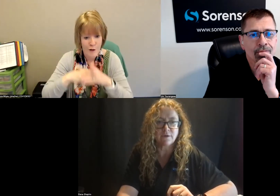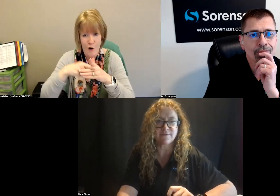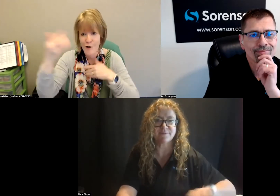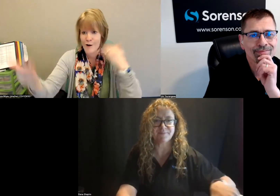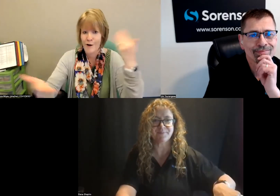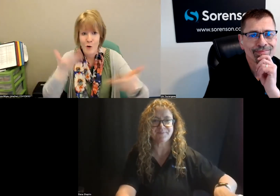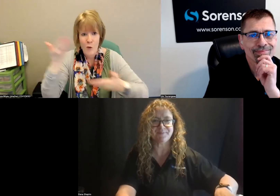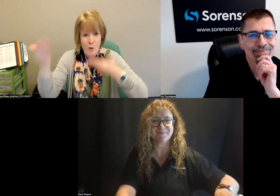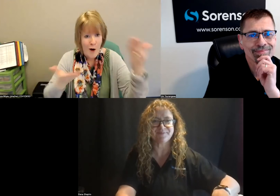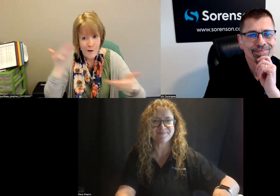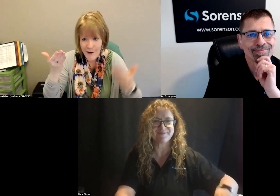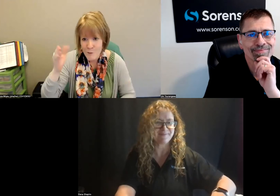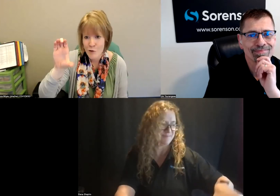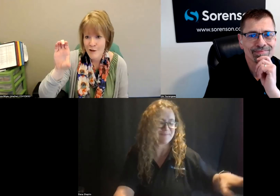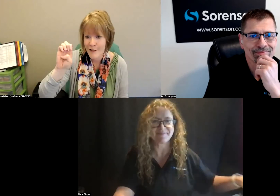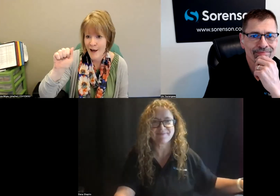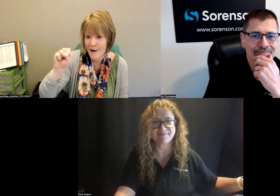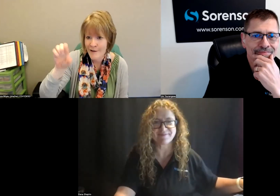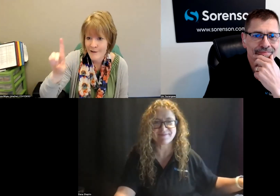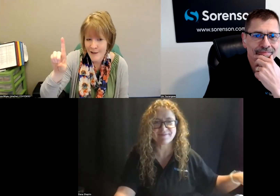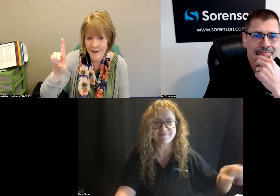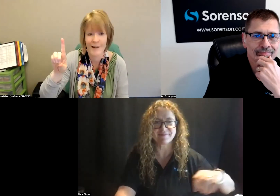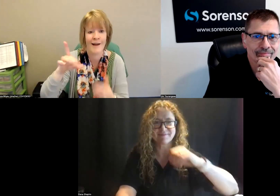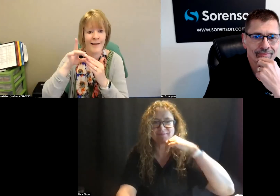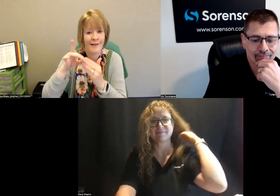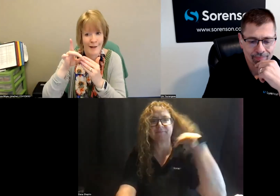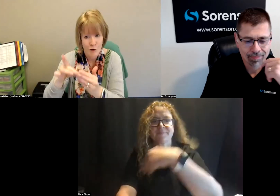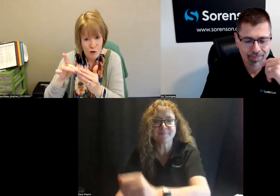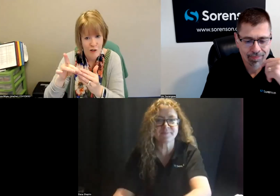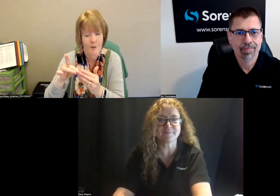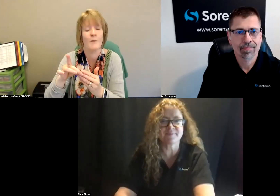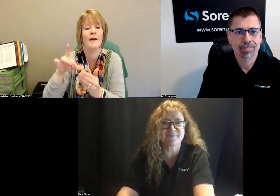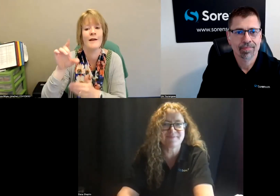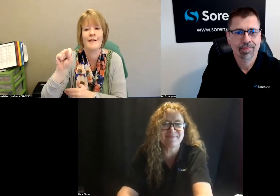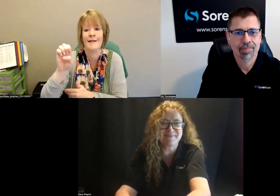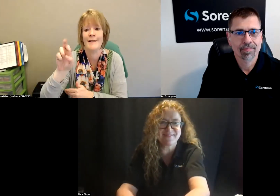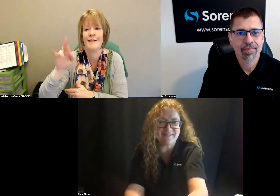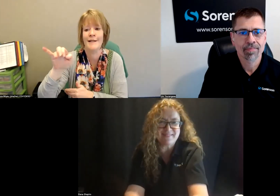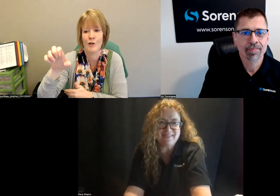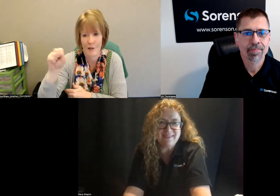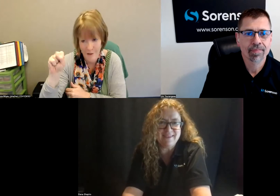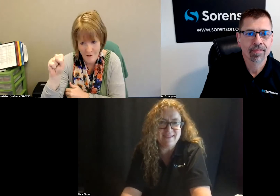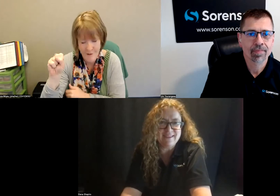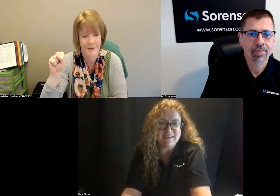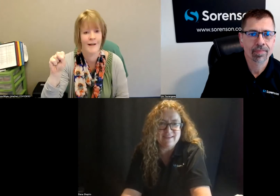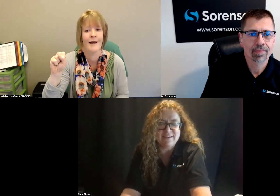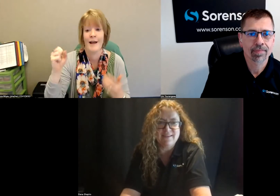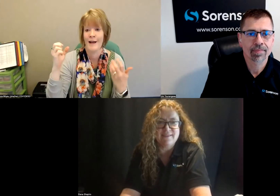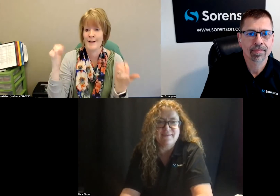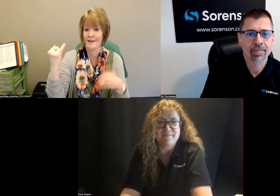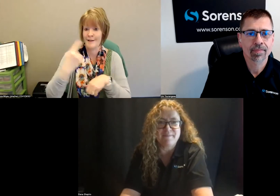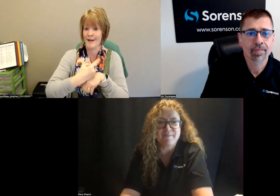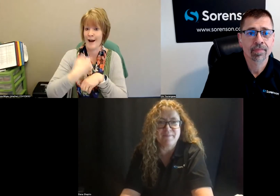Let's go ahead and get this show started. I'd like to welcome everyone. This is the CEASD Leadership